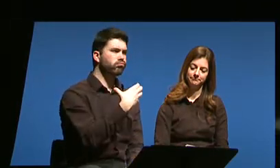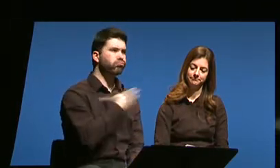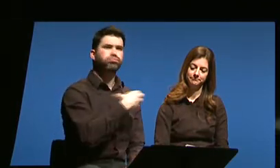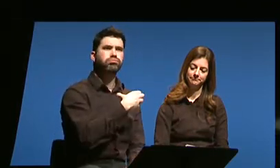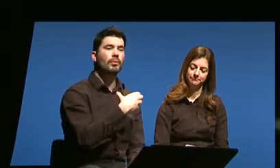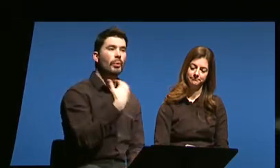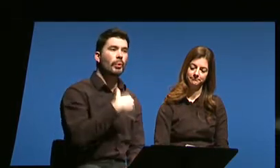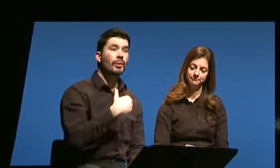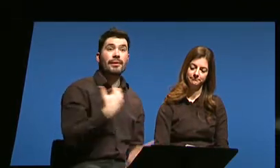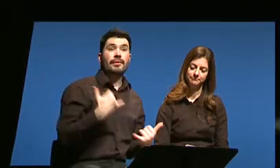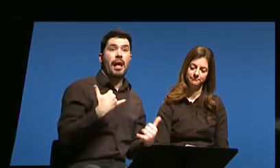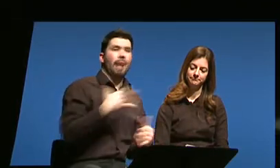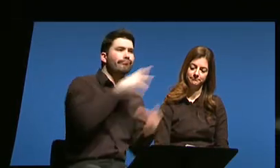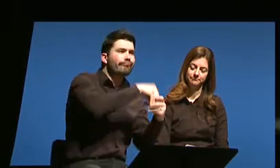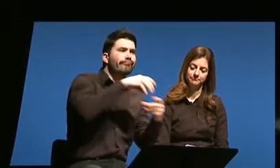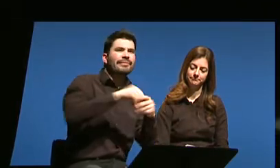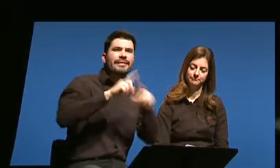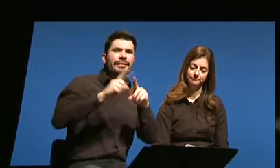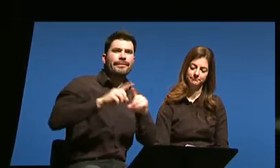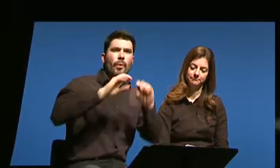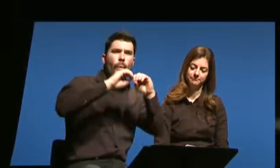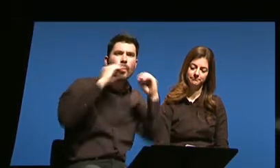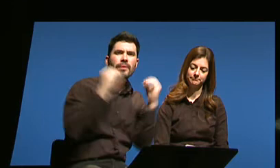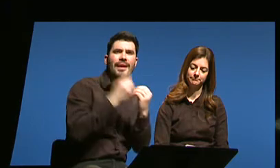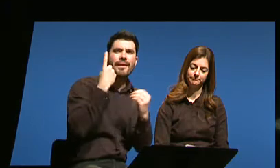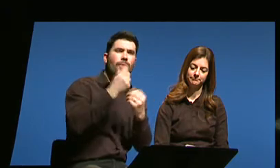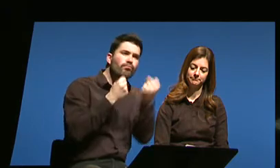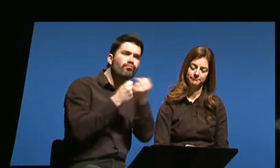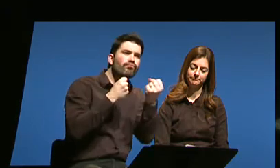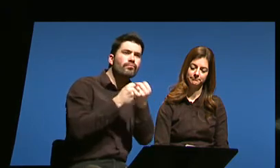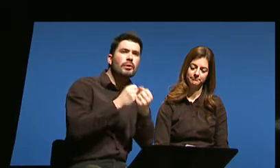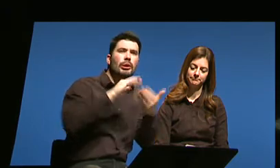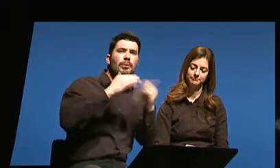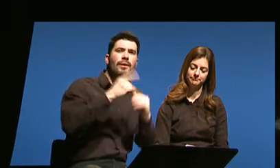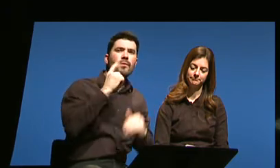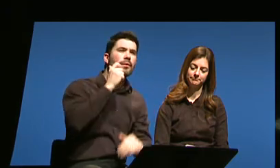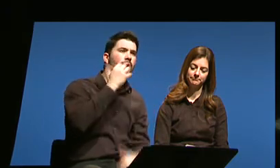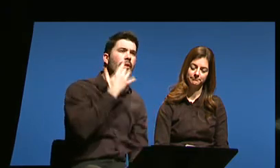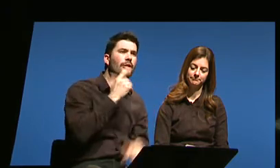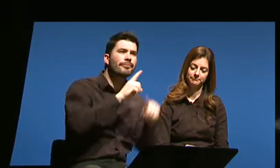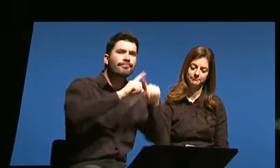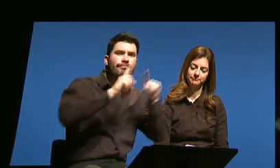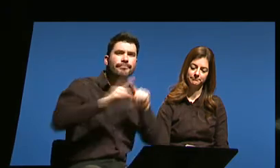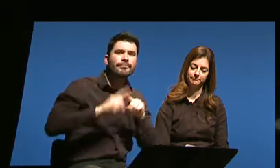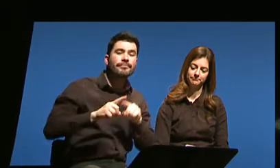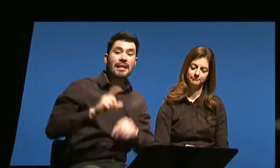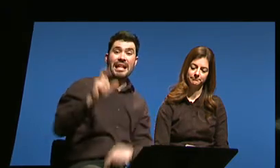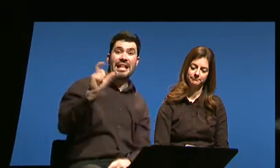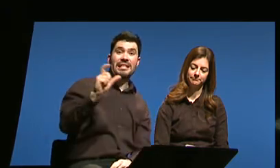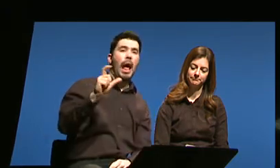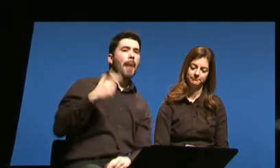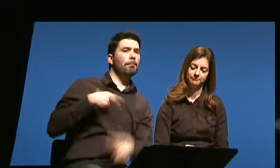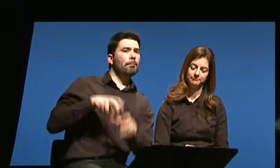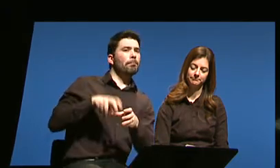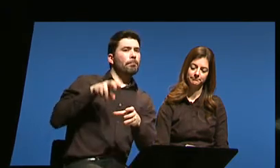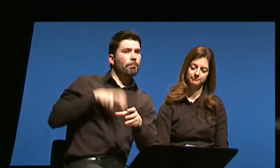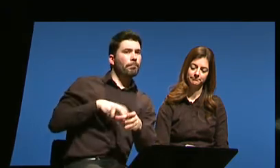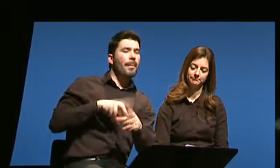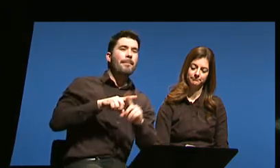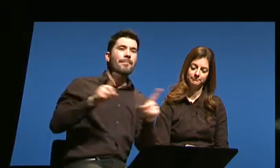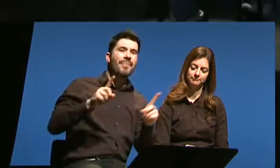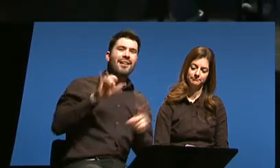community organizing for people of color. Although I have left Islam, much of the culture of my faith is still important